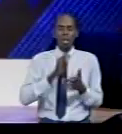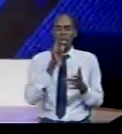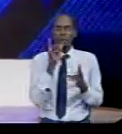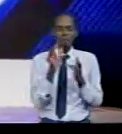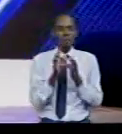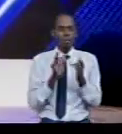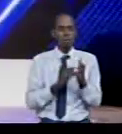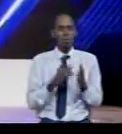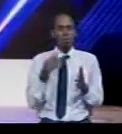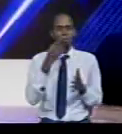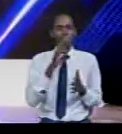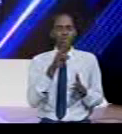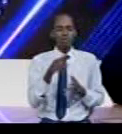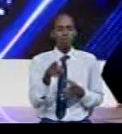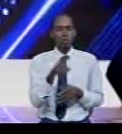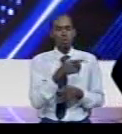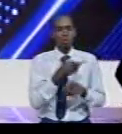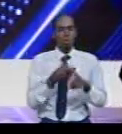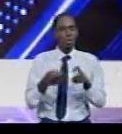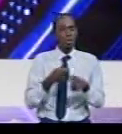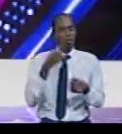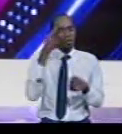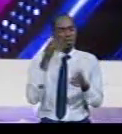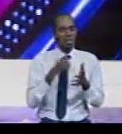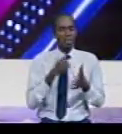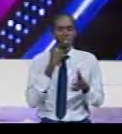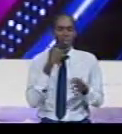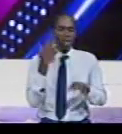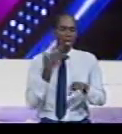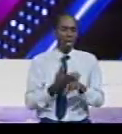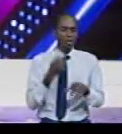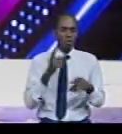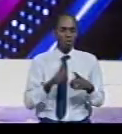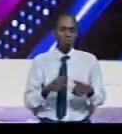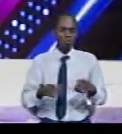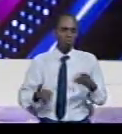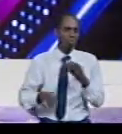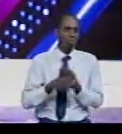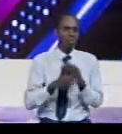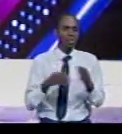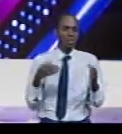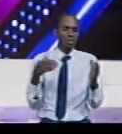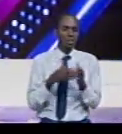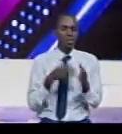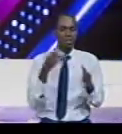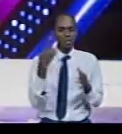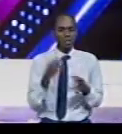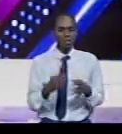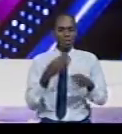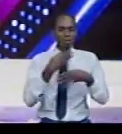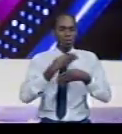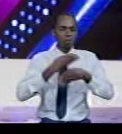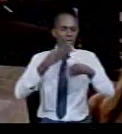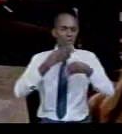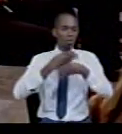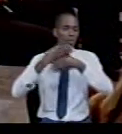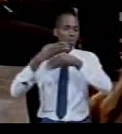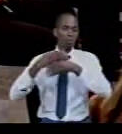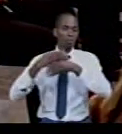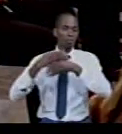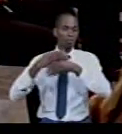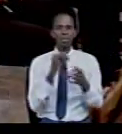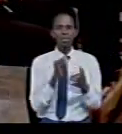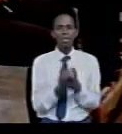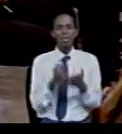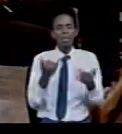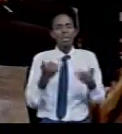kick against the pricks. He said, Lord, what must I do now? Go to Damascus. It shall be told